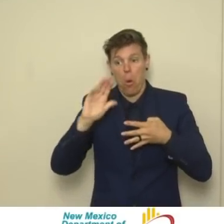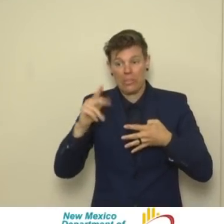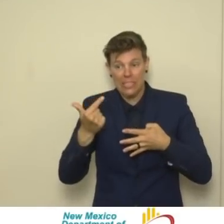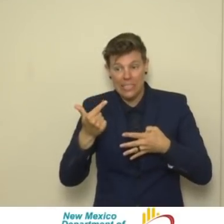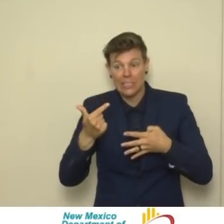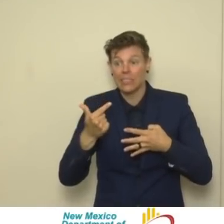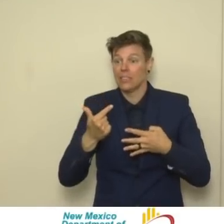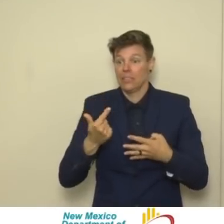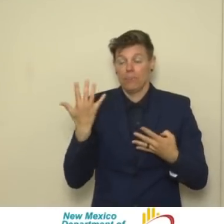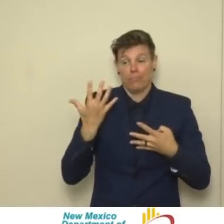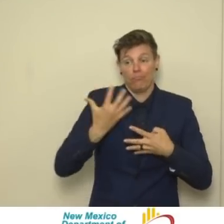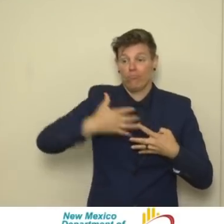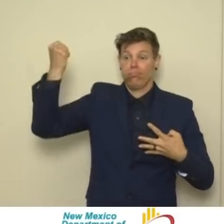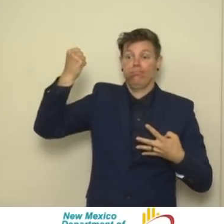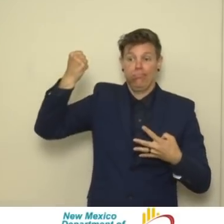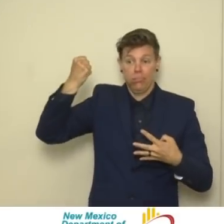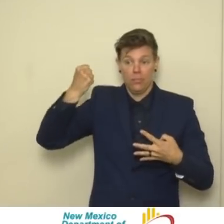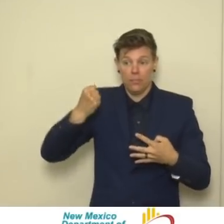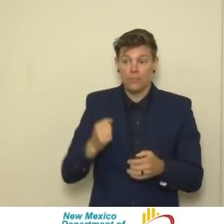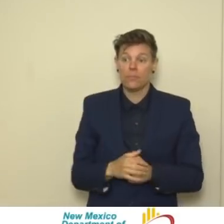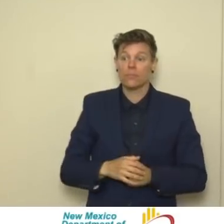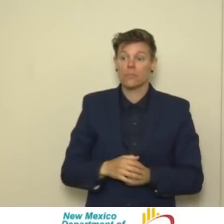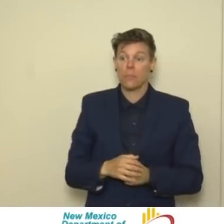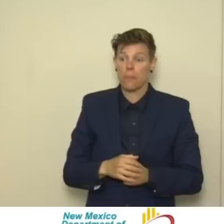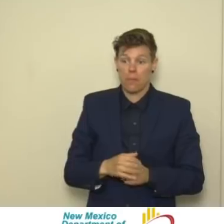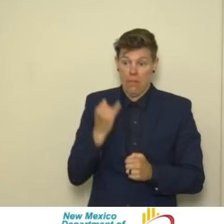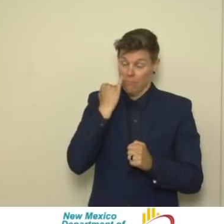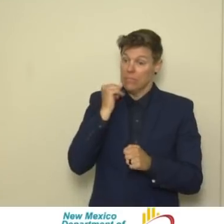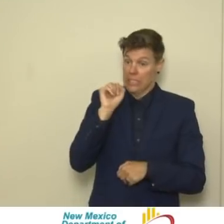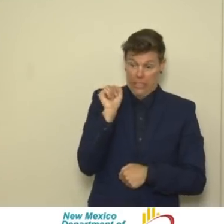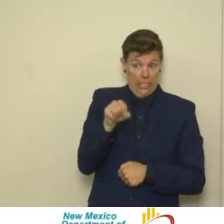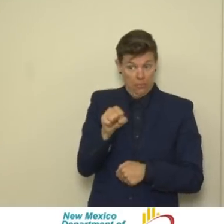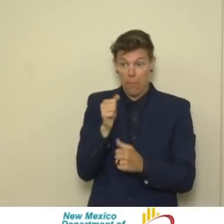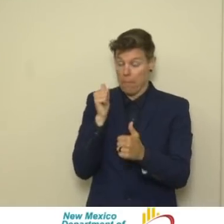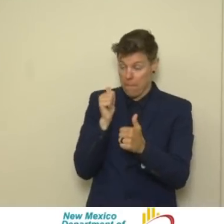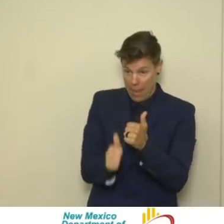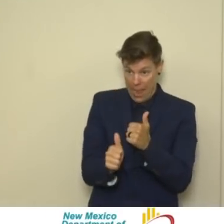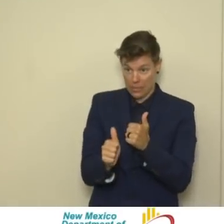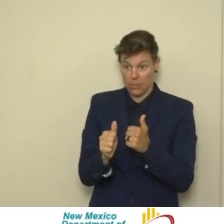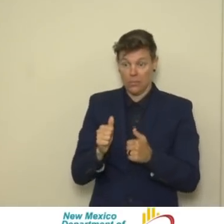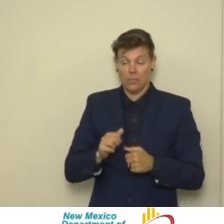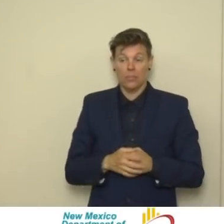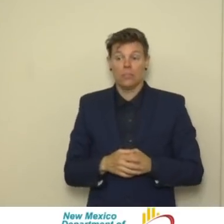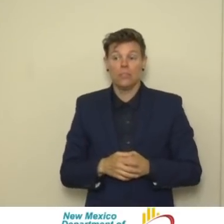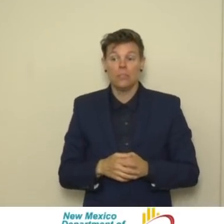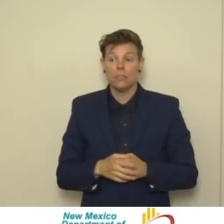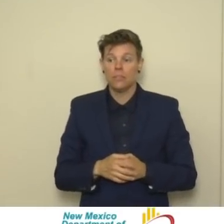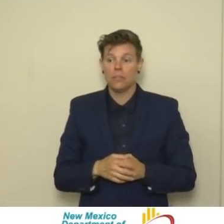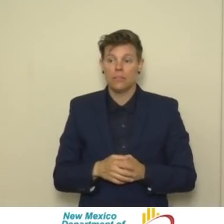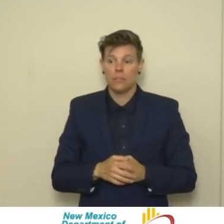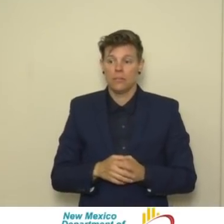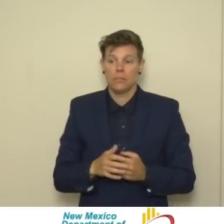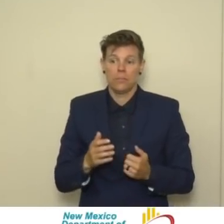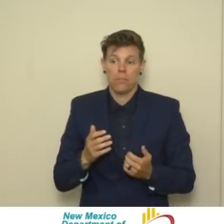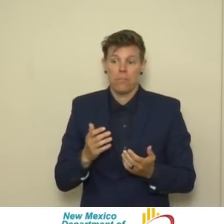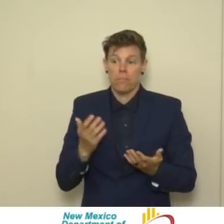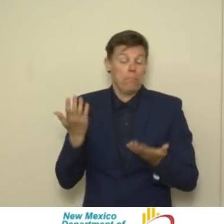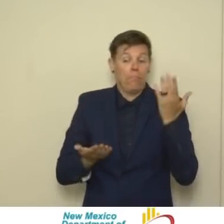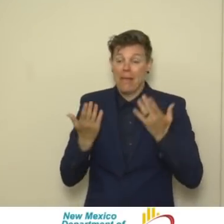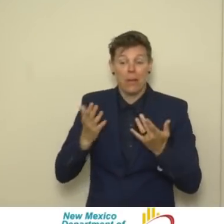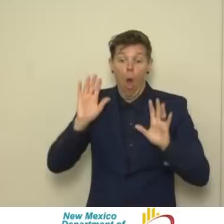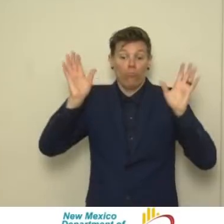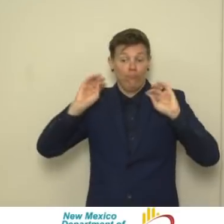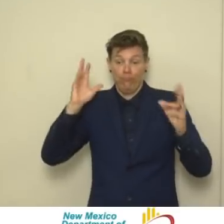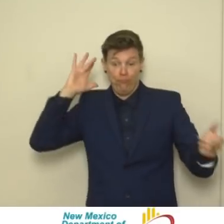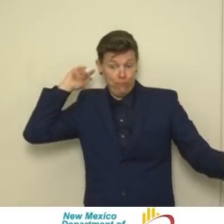Furthermore, if they pass something and it's a lot different than what we're doing now, sometimes we have to wait